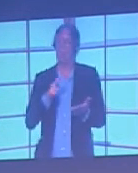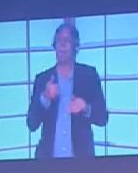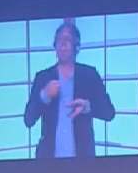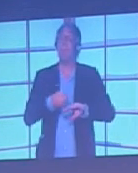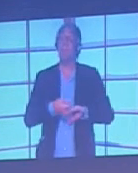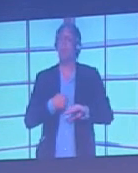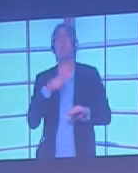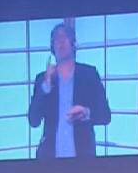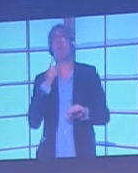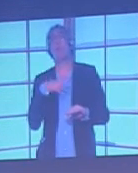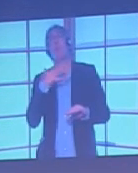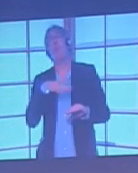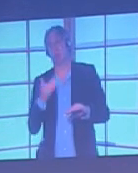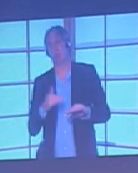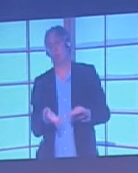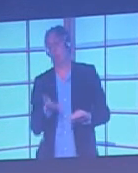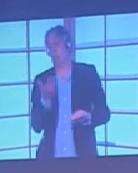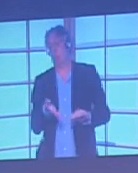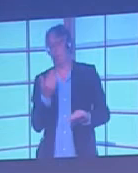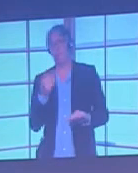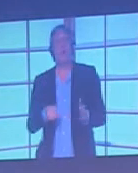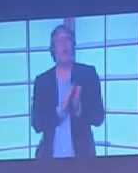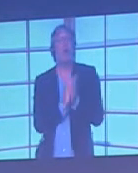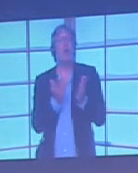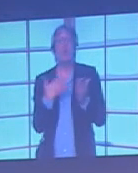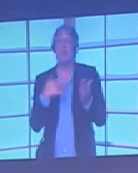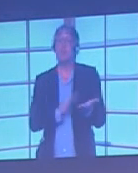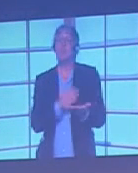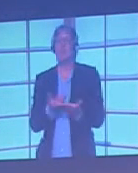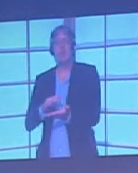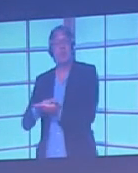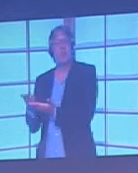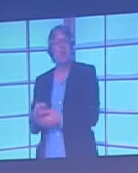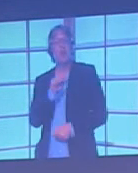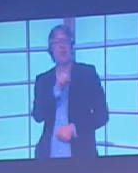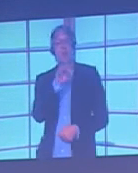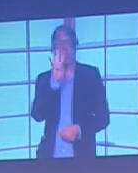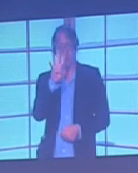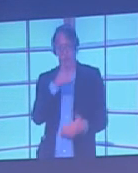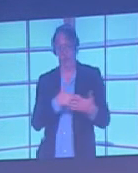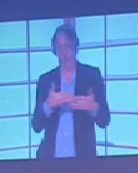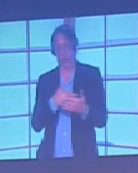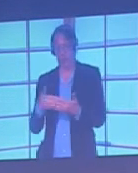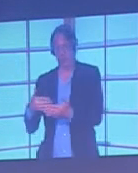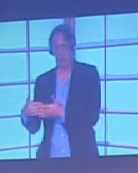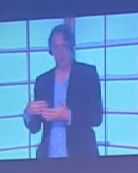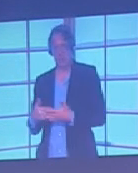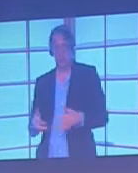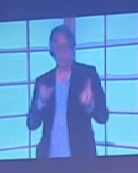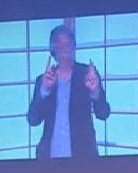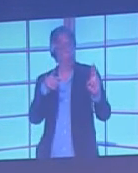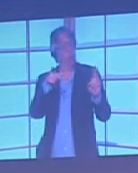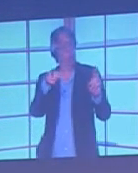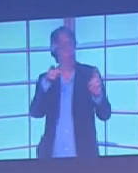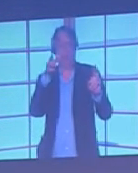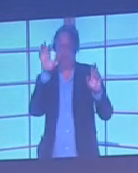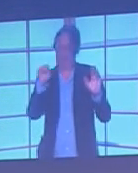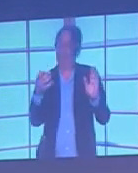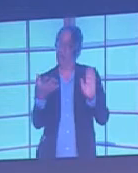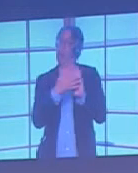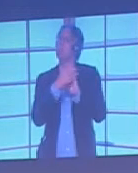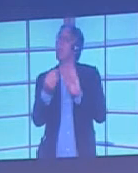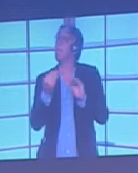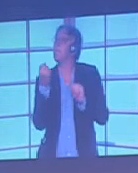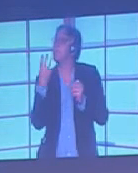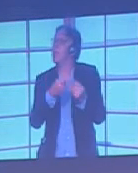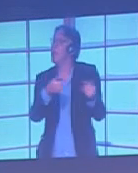The guide is available in 14 languages now, so hopefully for most people it's easy to share. You've got hard copies, most of